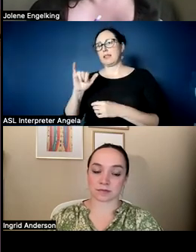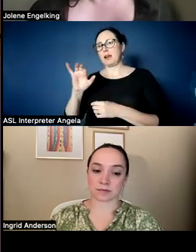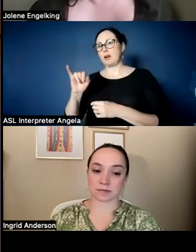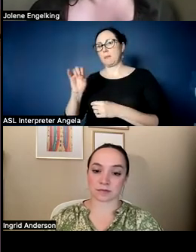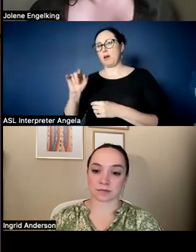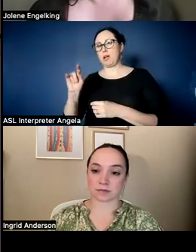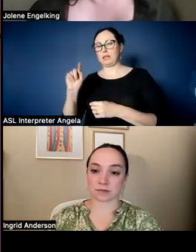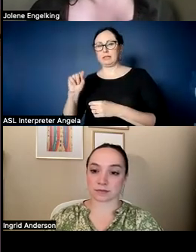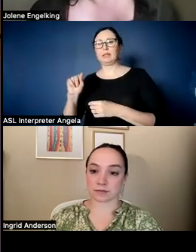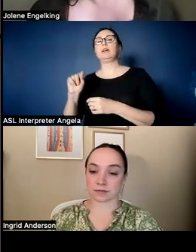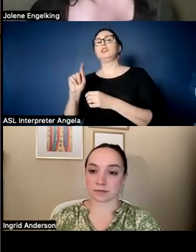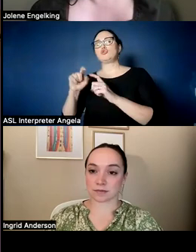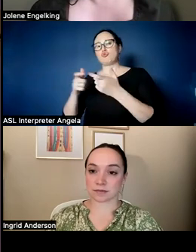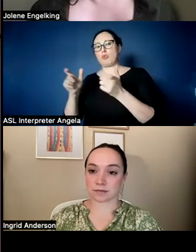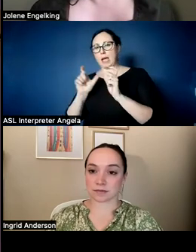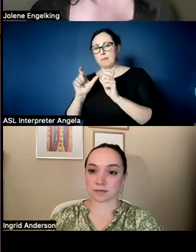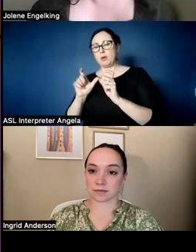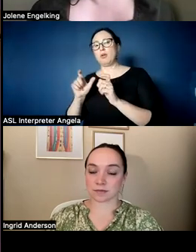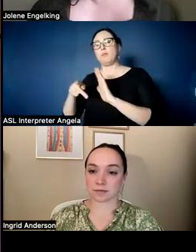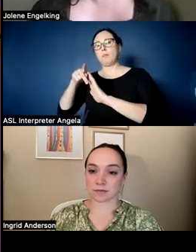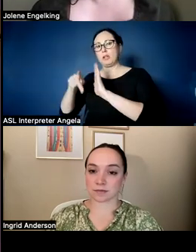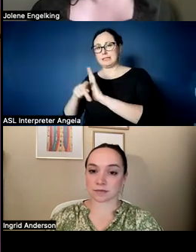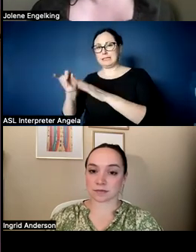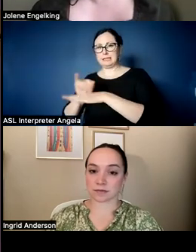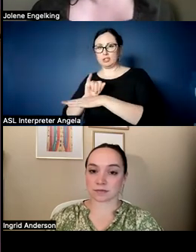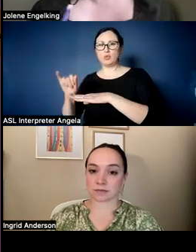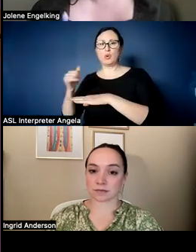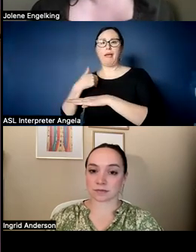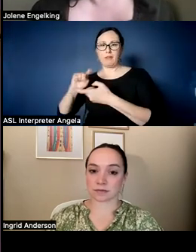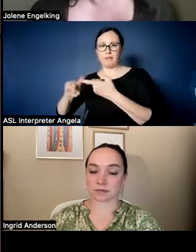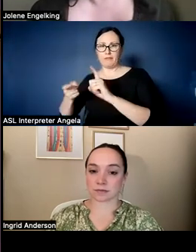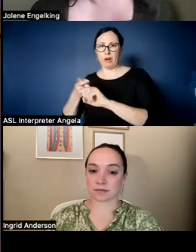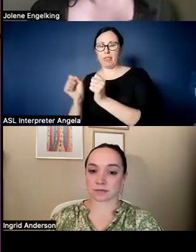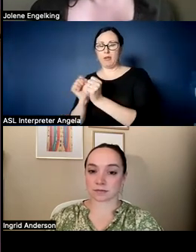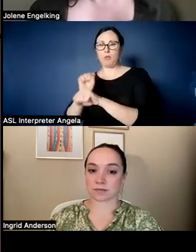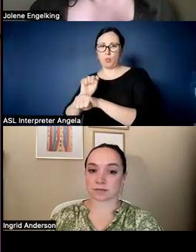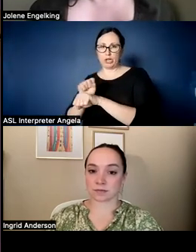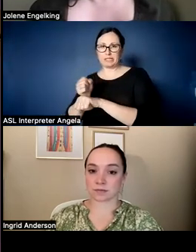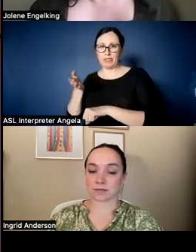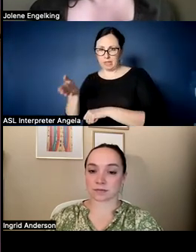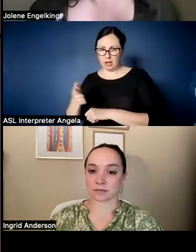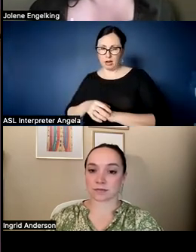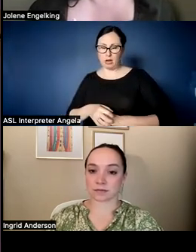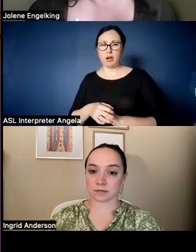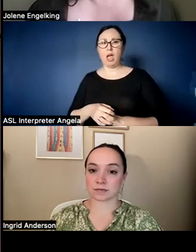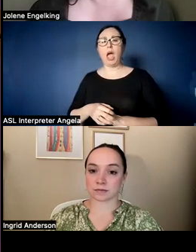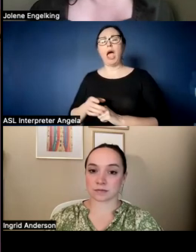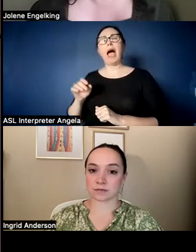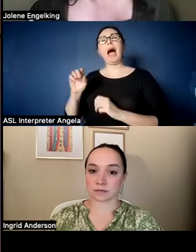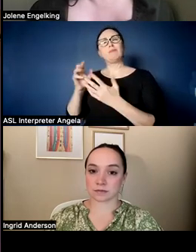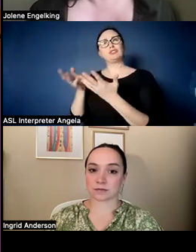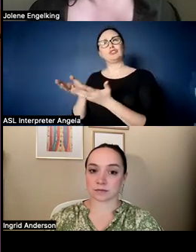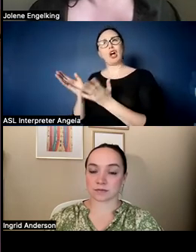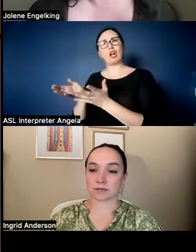when I was doing more SART work. And it was this framework that really helped things click for me, that we need to do better with how